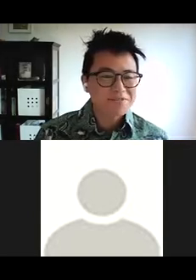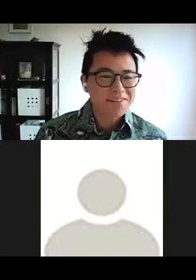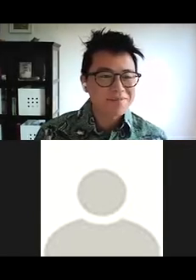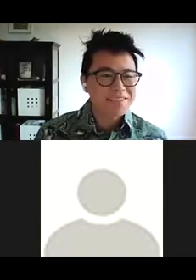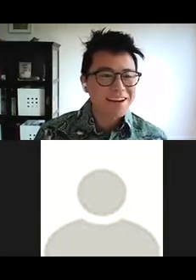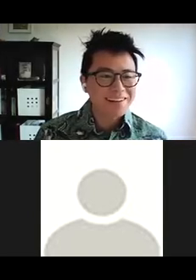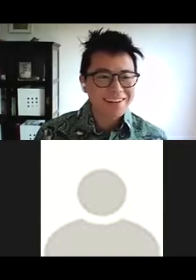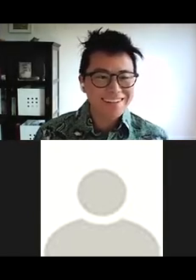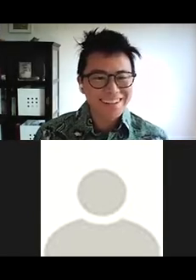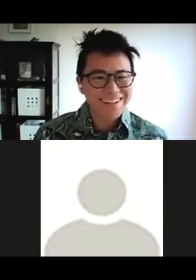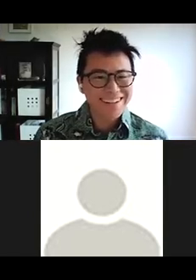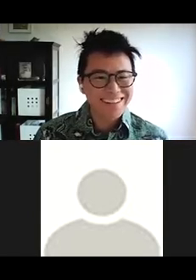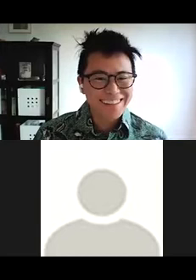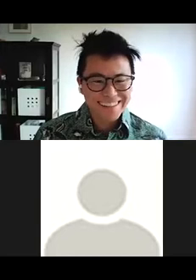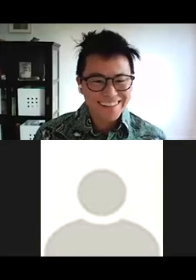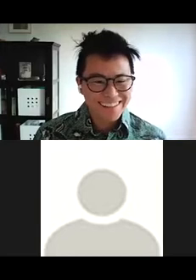am down for them to be chattier.